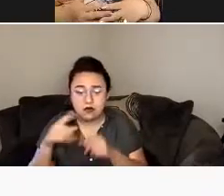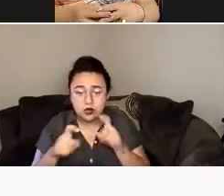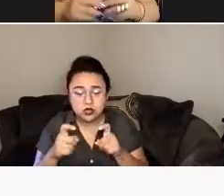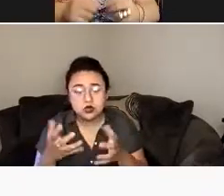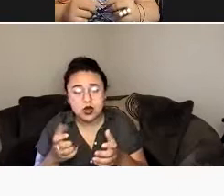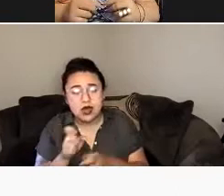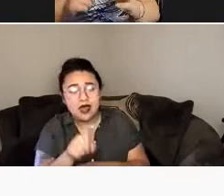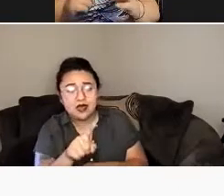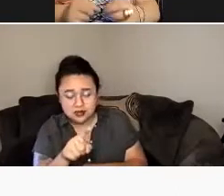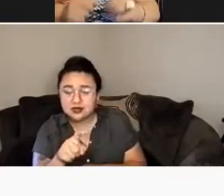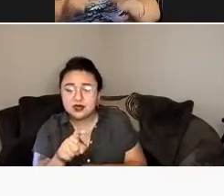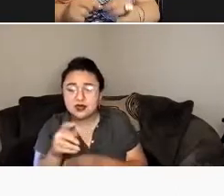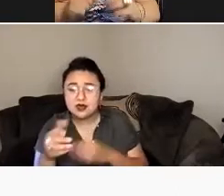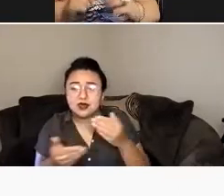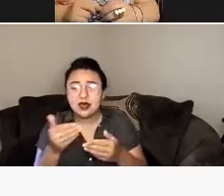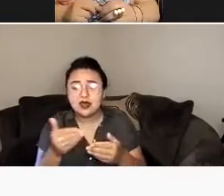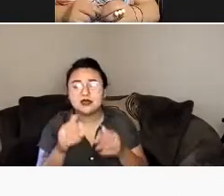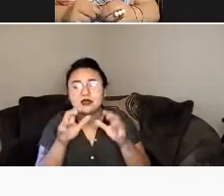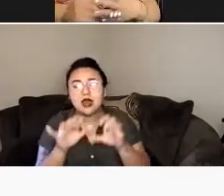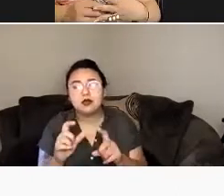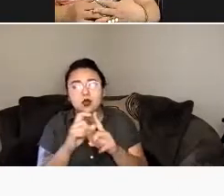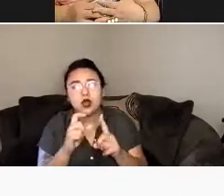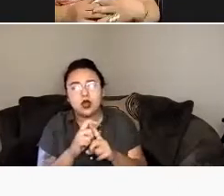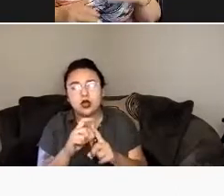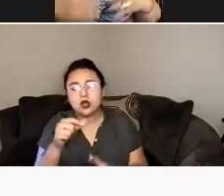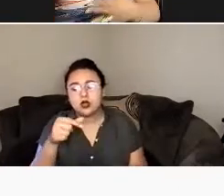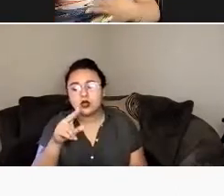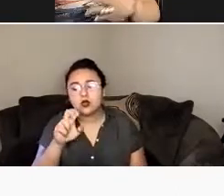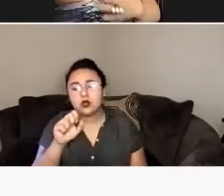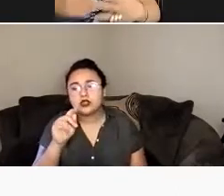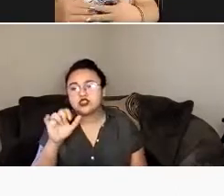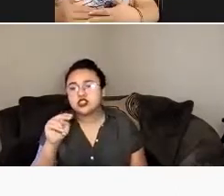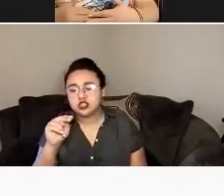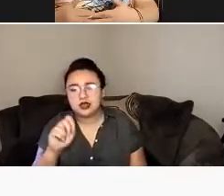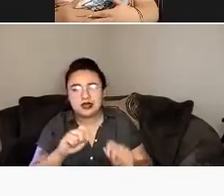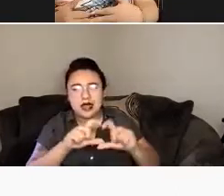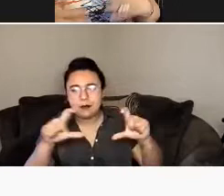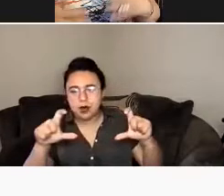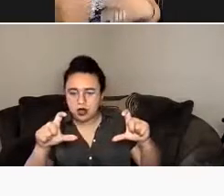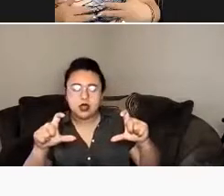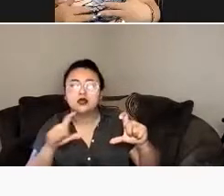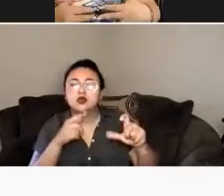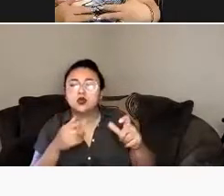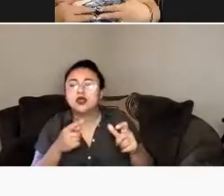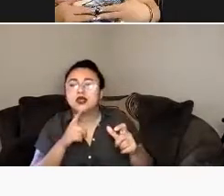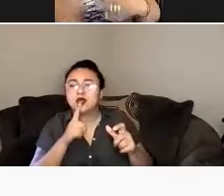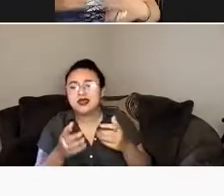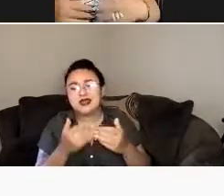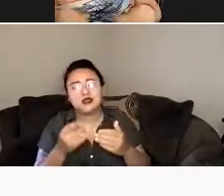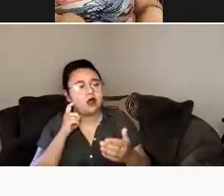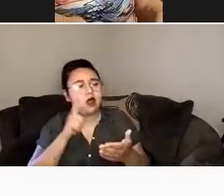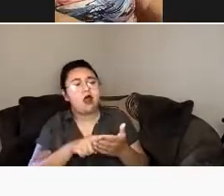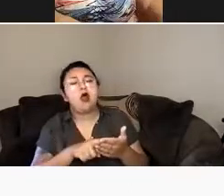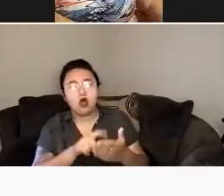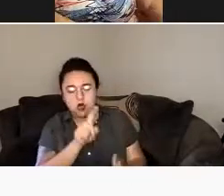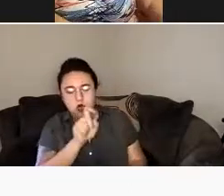guests, please type the word question in capital letters at the beginning of your question. It just makes it easier for us to find as we're looking